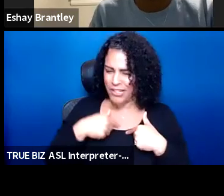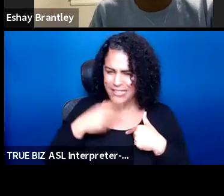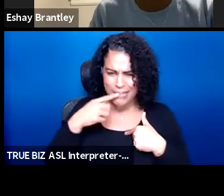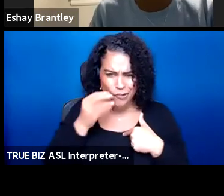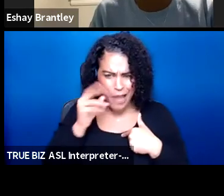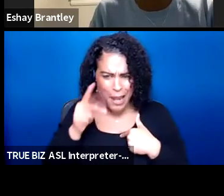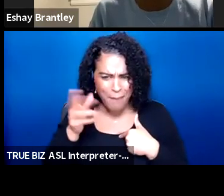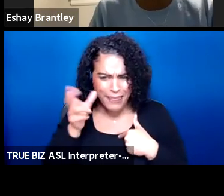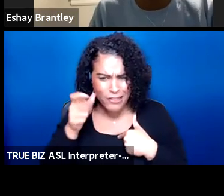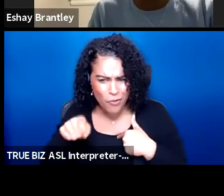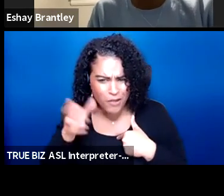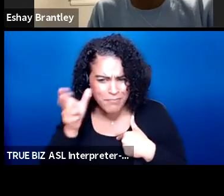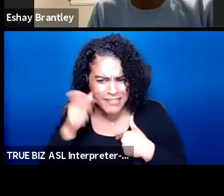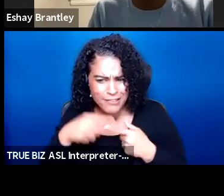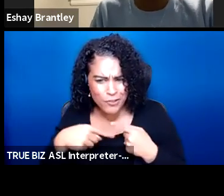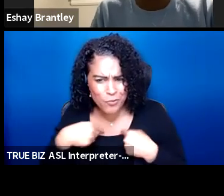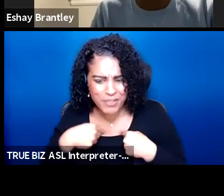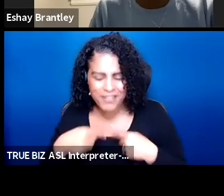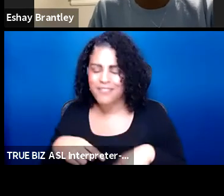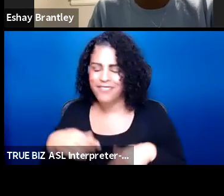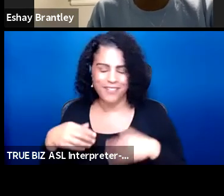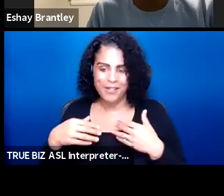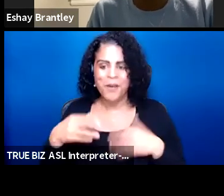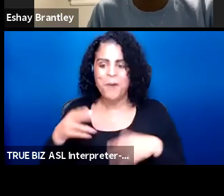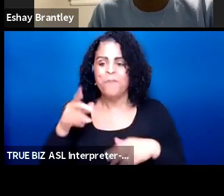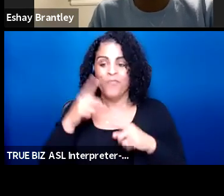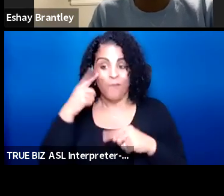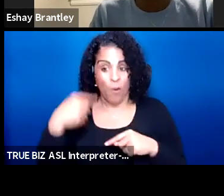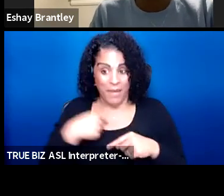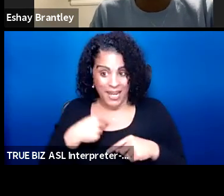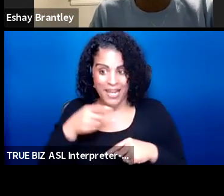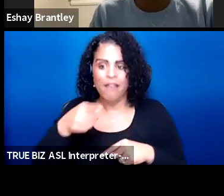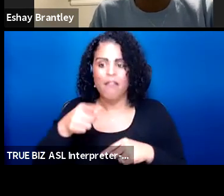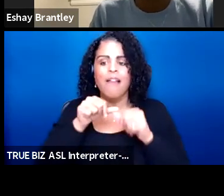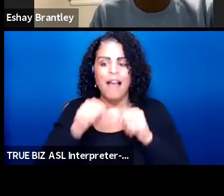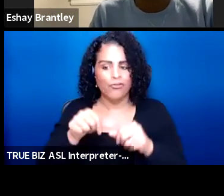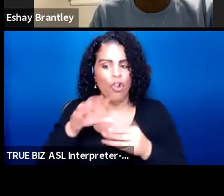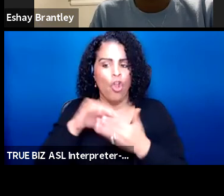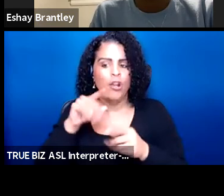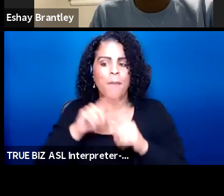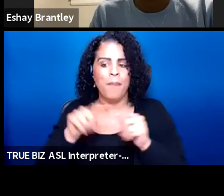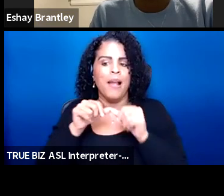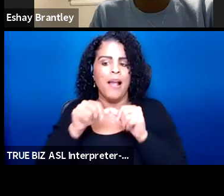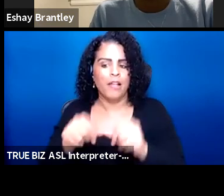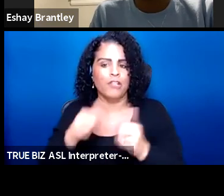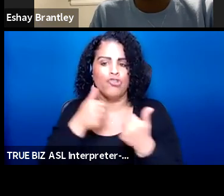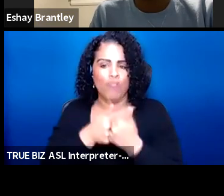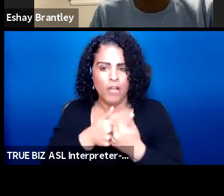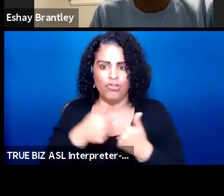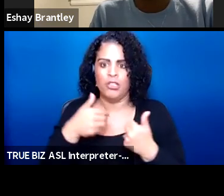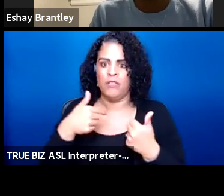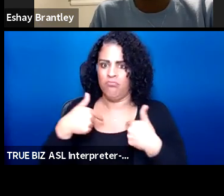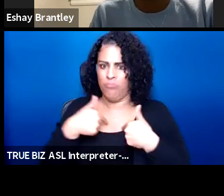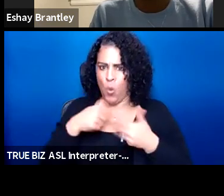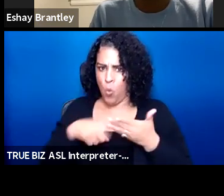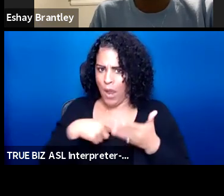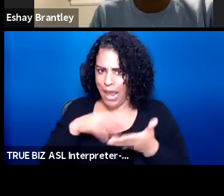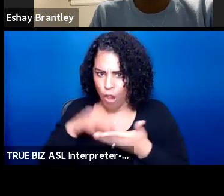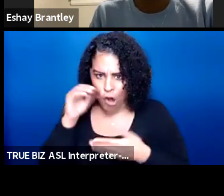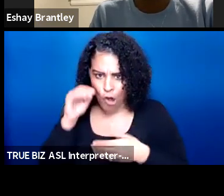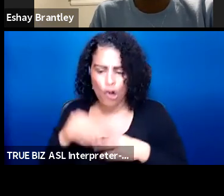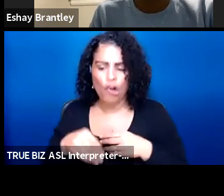attack? Like, ooh. And so for me, it's just, like, constantly learning, but also, like, constantly challenging my learning and